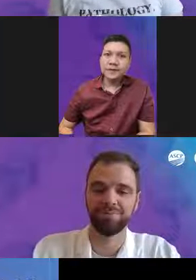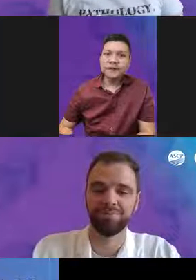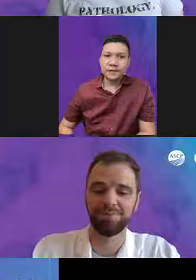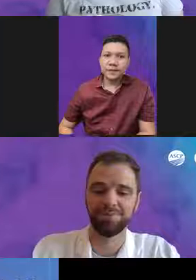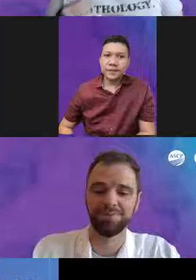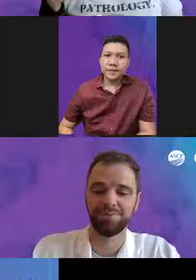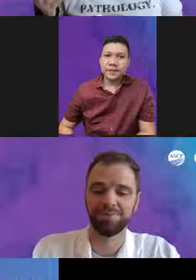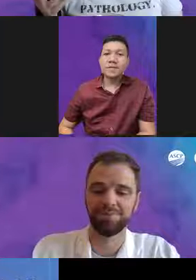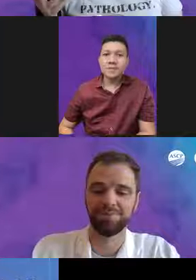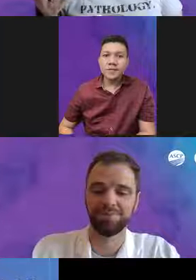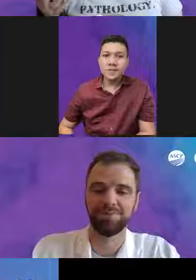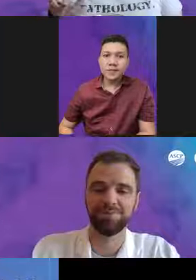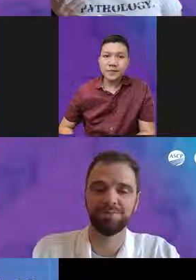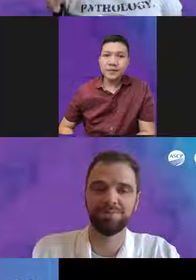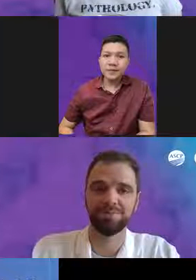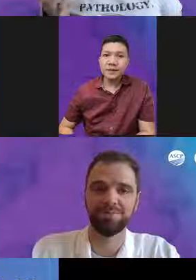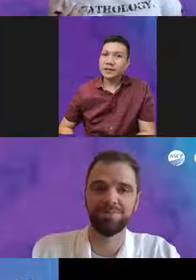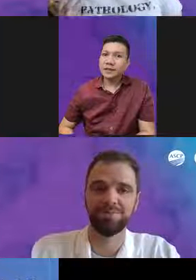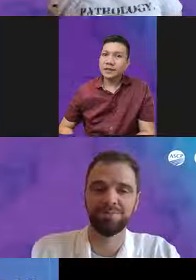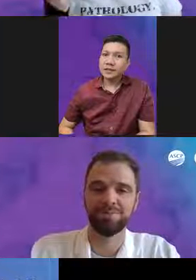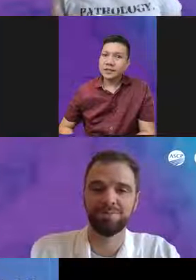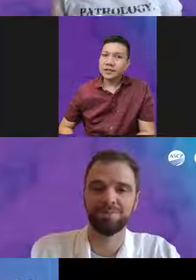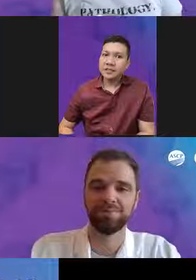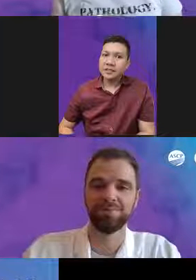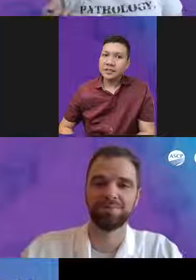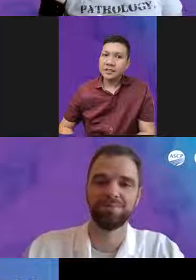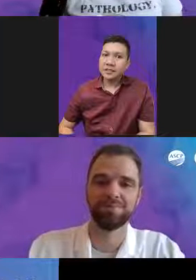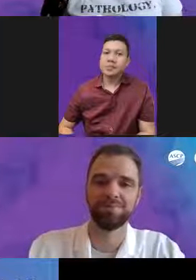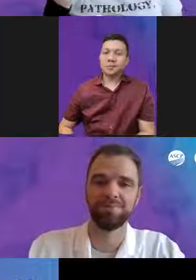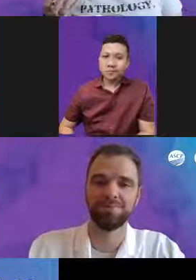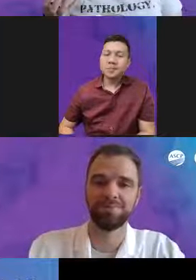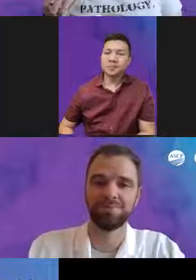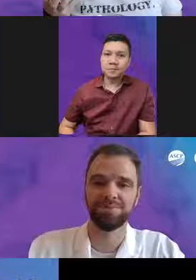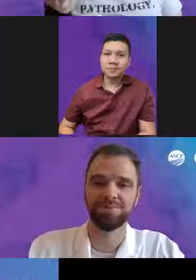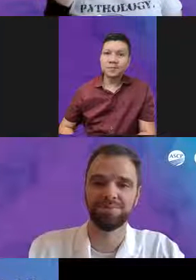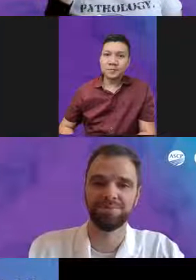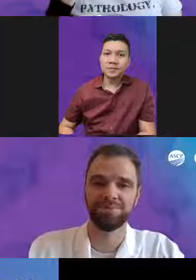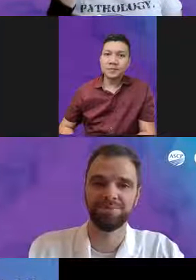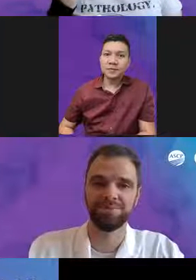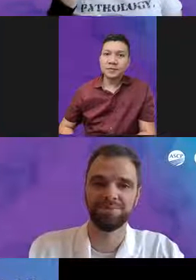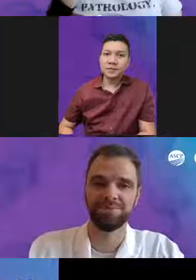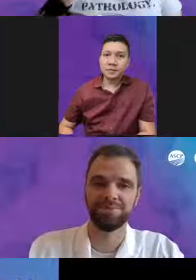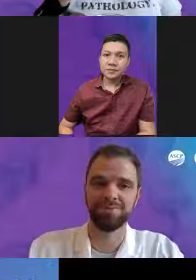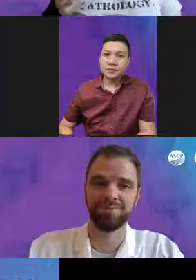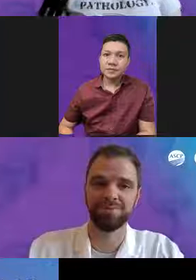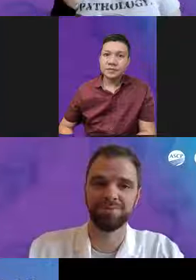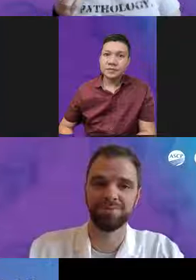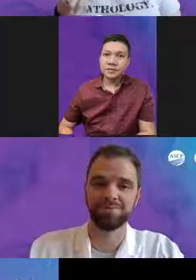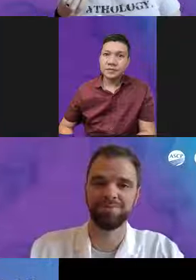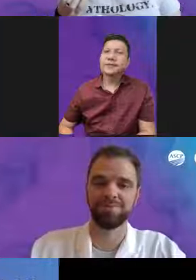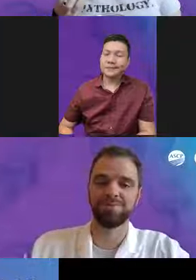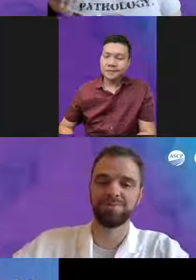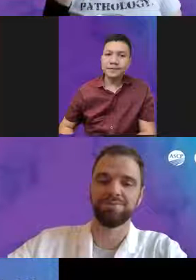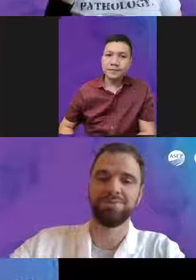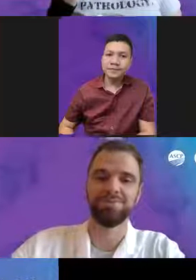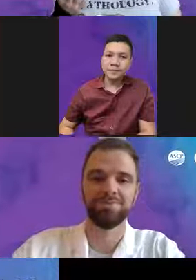away waste. Nobody really thinks about CO2 being waste, but it is, and it's a dissolved